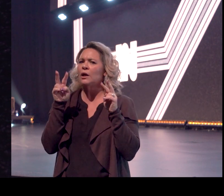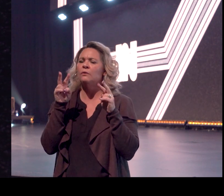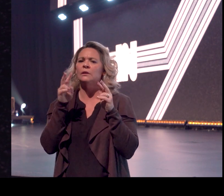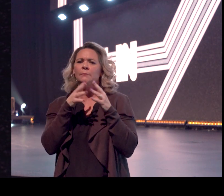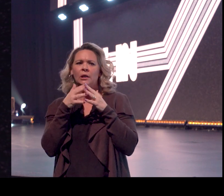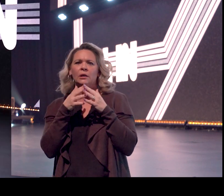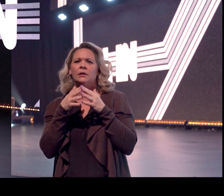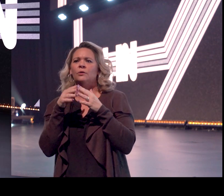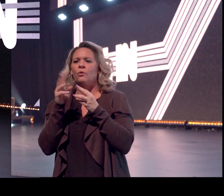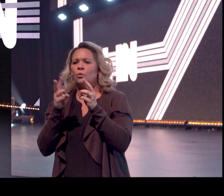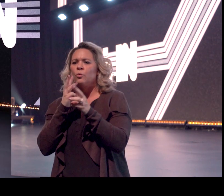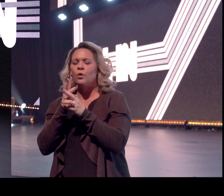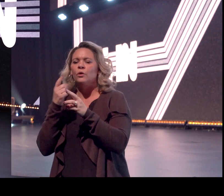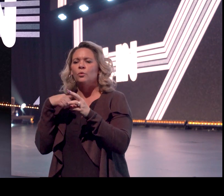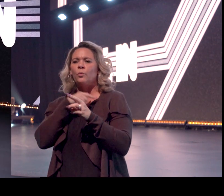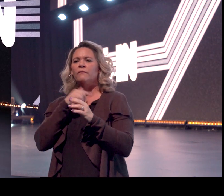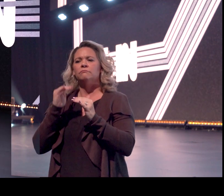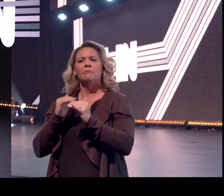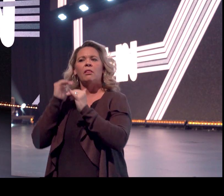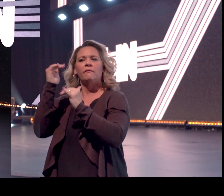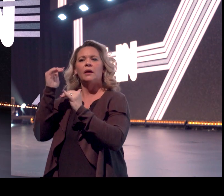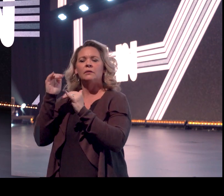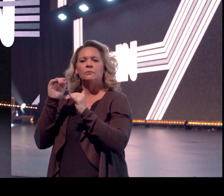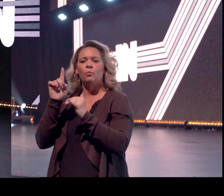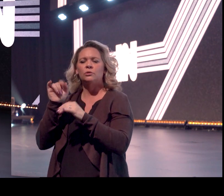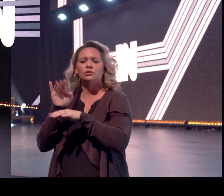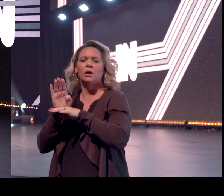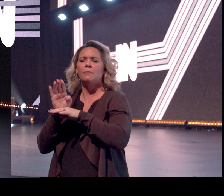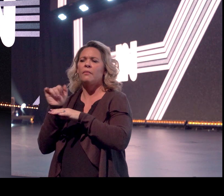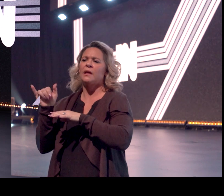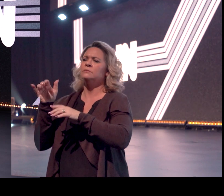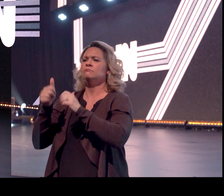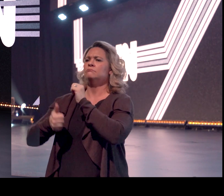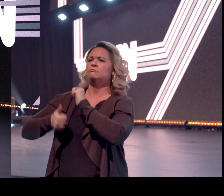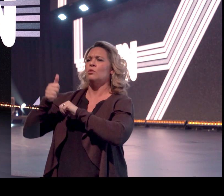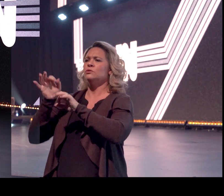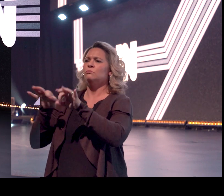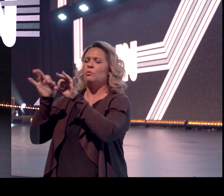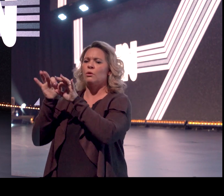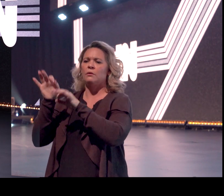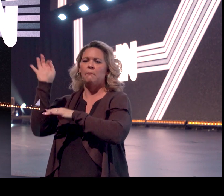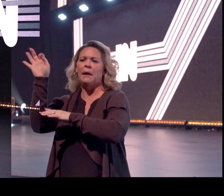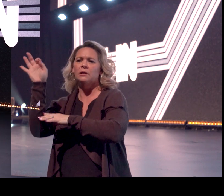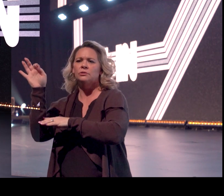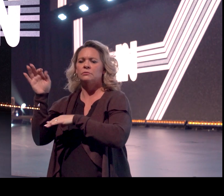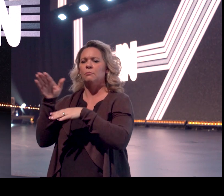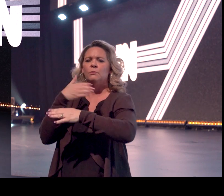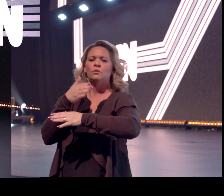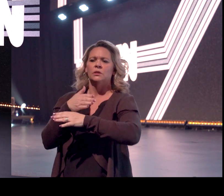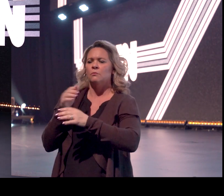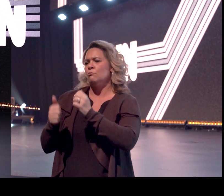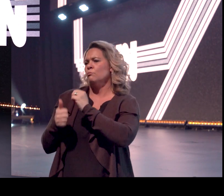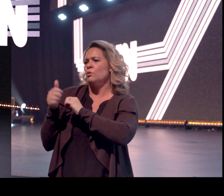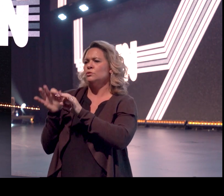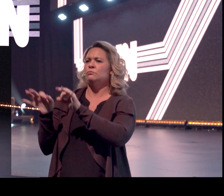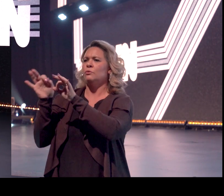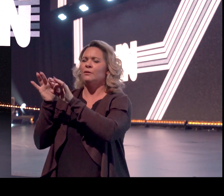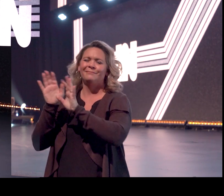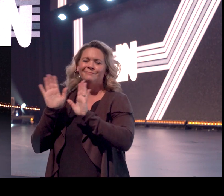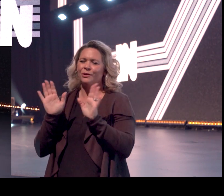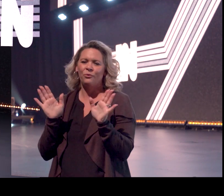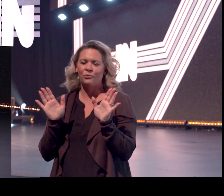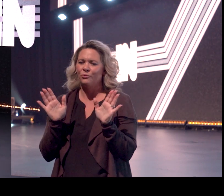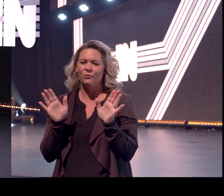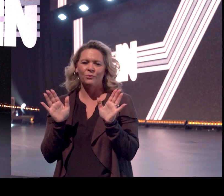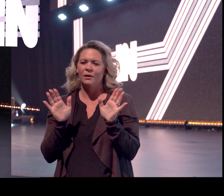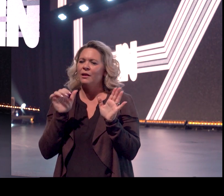You look around the church in America or even around the world, sometimes we've elevated a certain role. The pastor, this team, the music, like that's